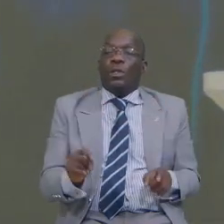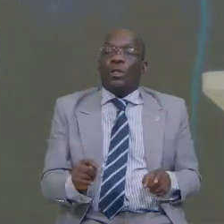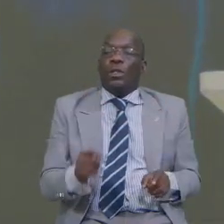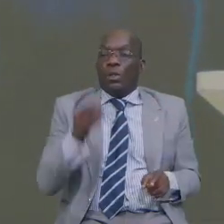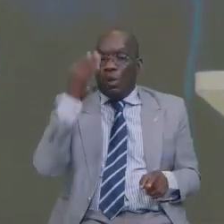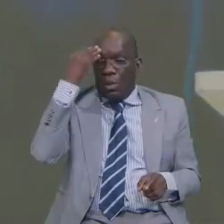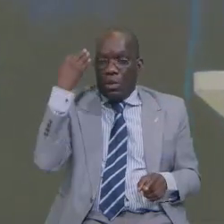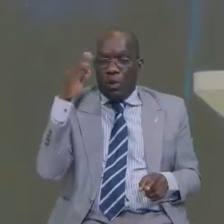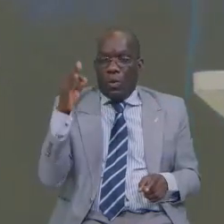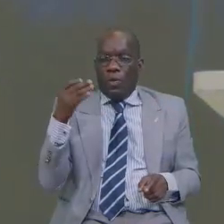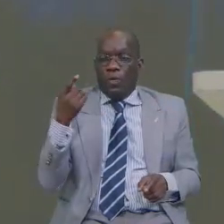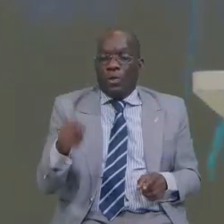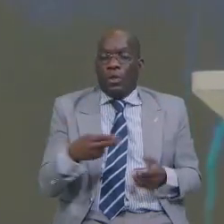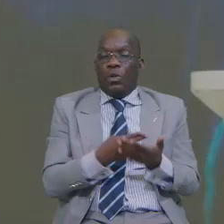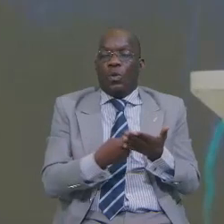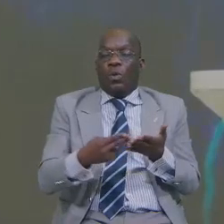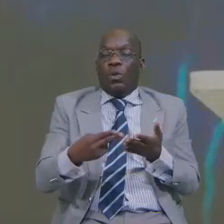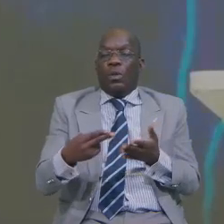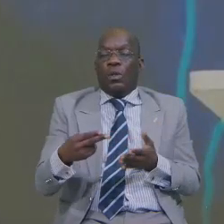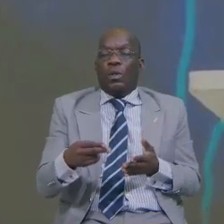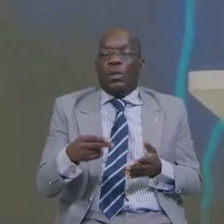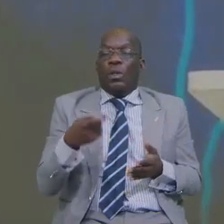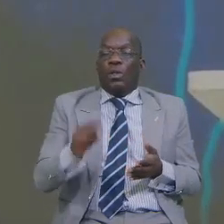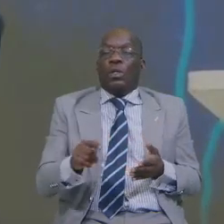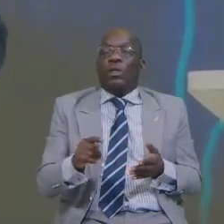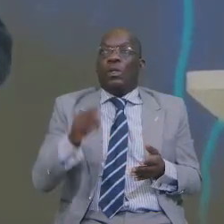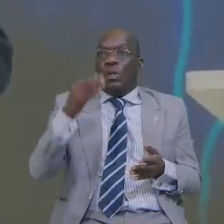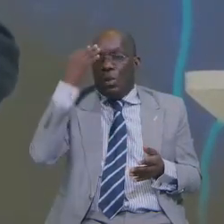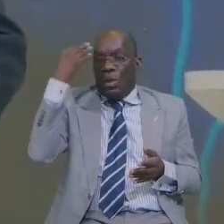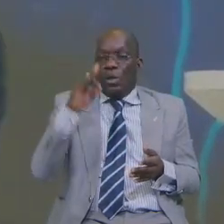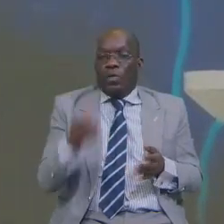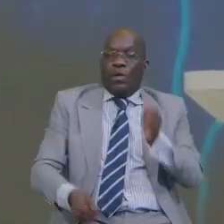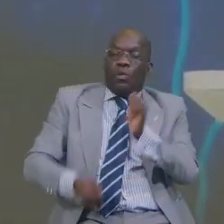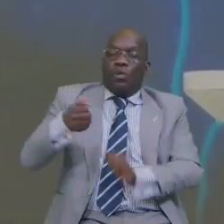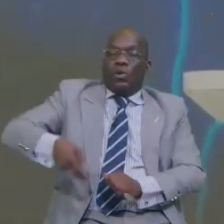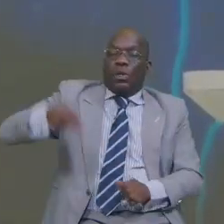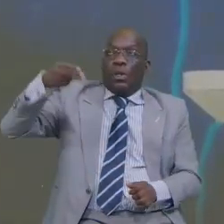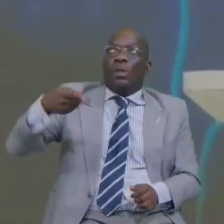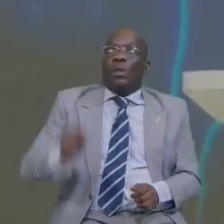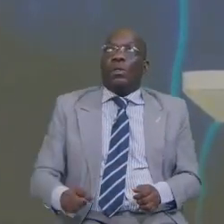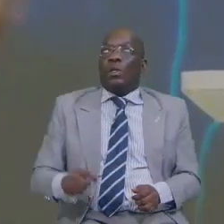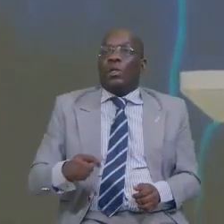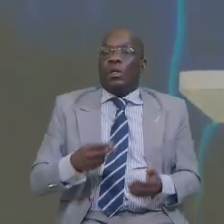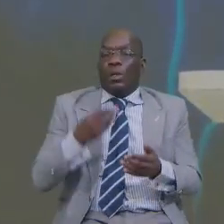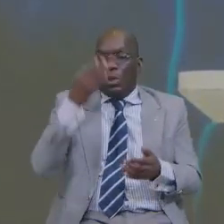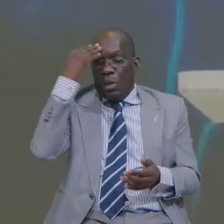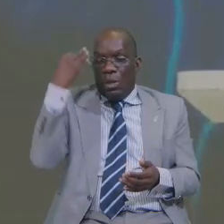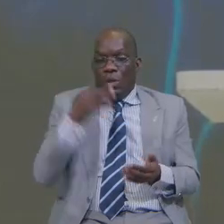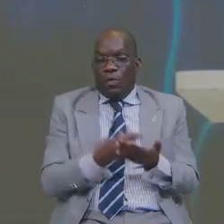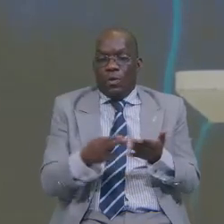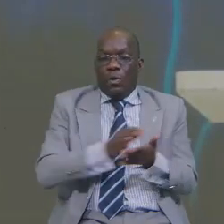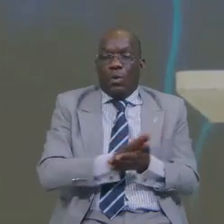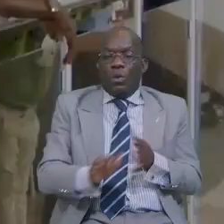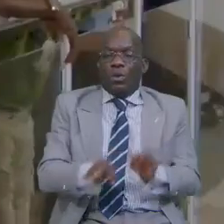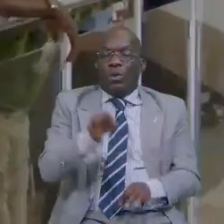holy, the knowledge of the supreme, the knowledge of the Holy Ghost will be transferred into